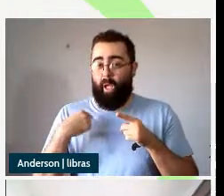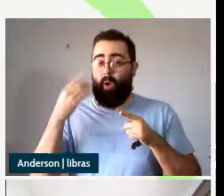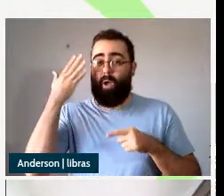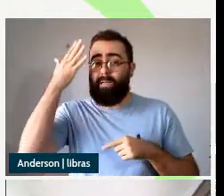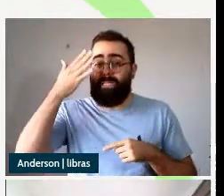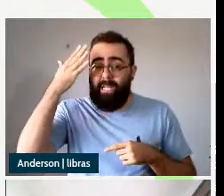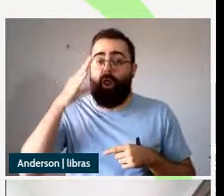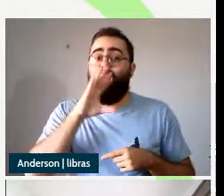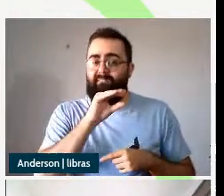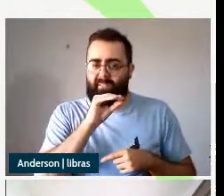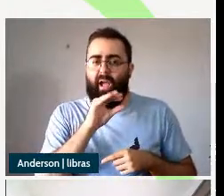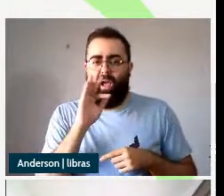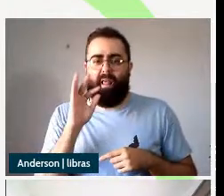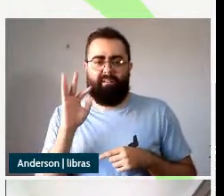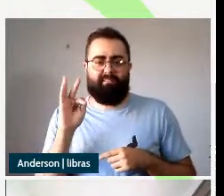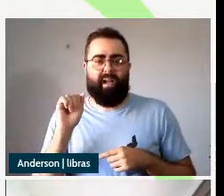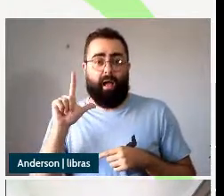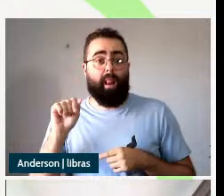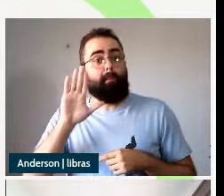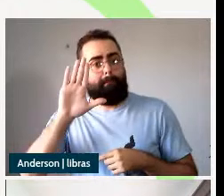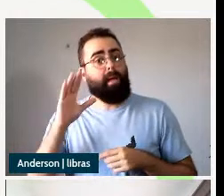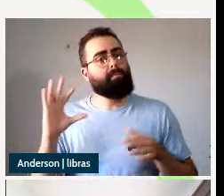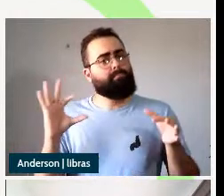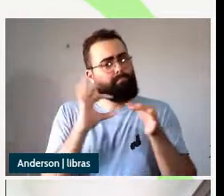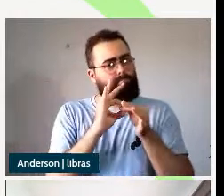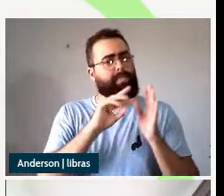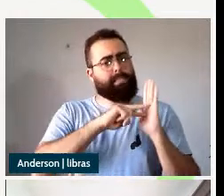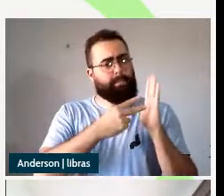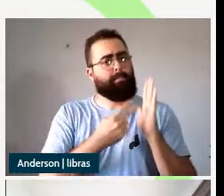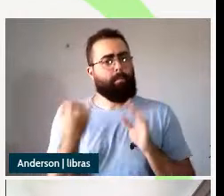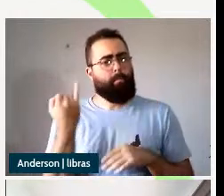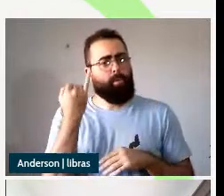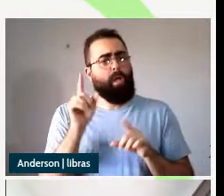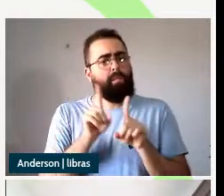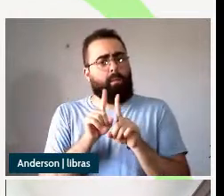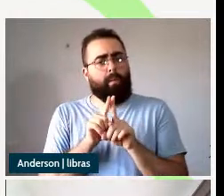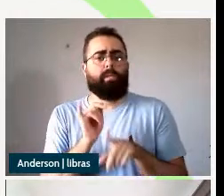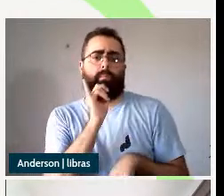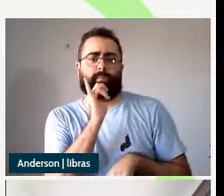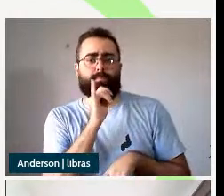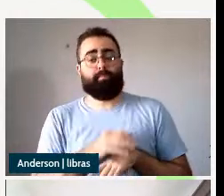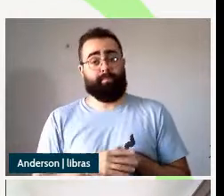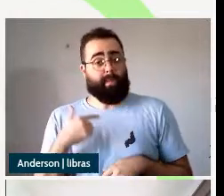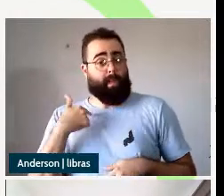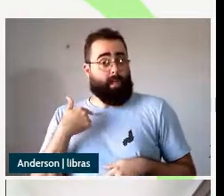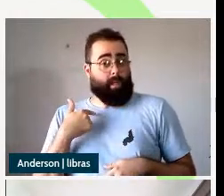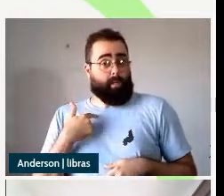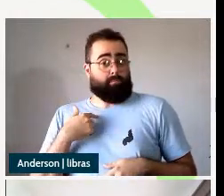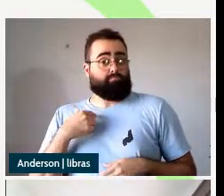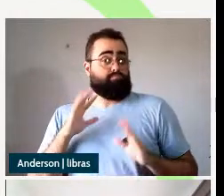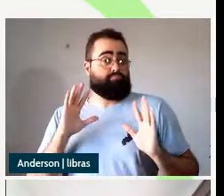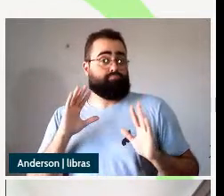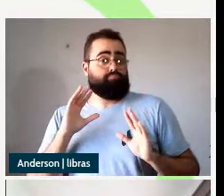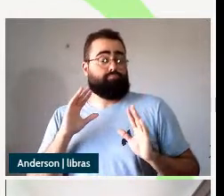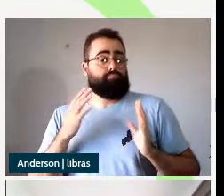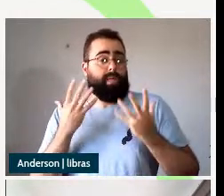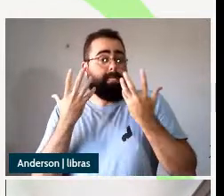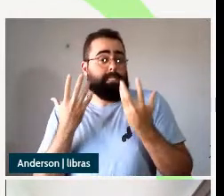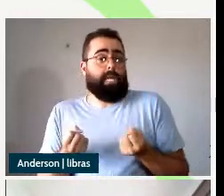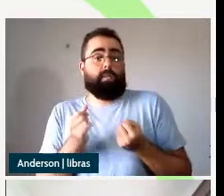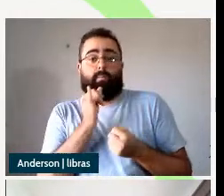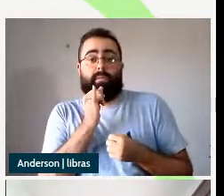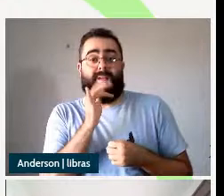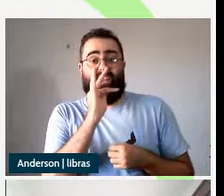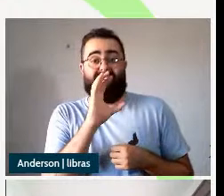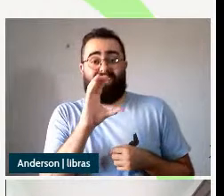said, we also do need the semantics. And here I am assuming, basically, that a free choice item, such as